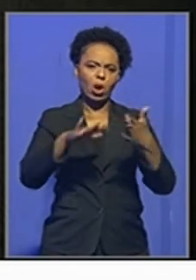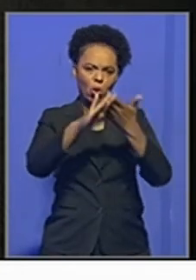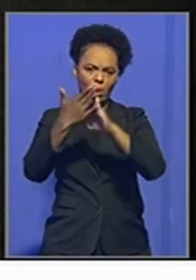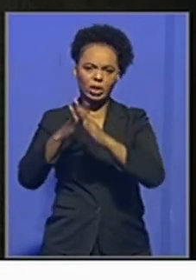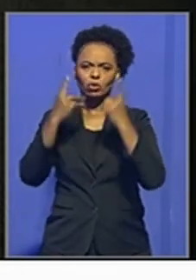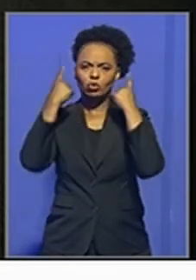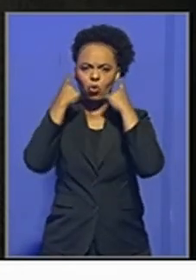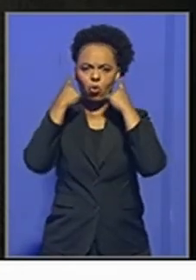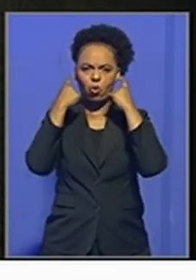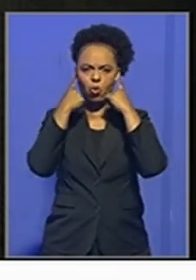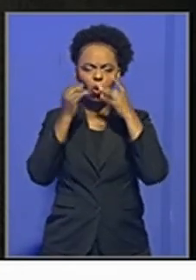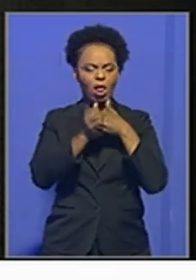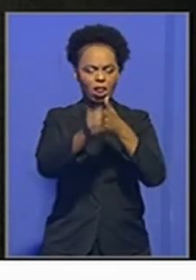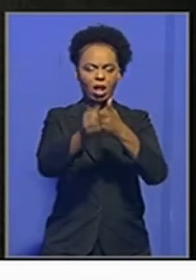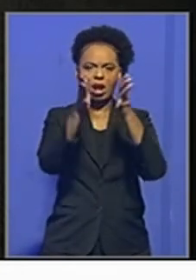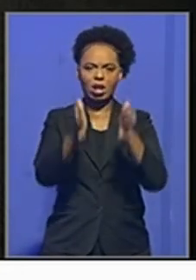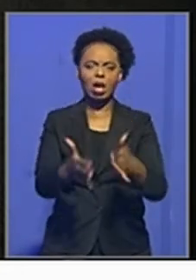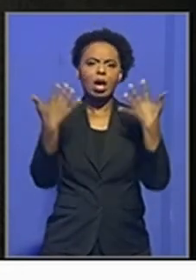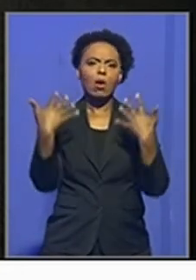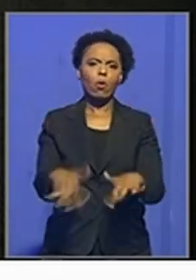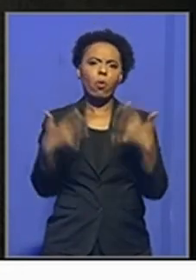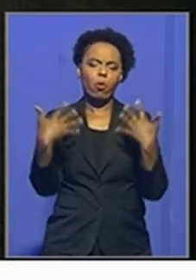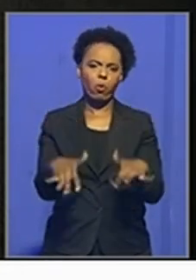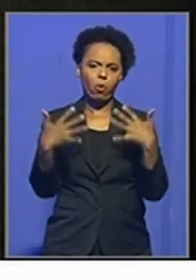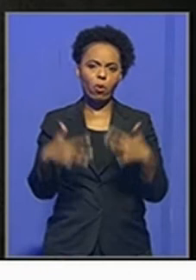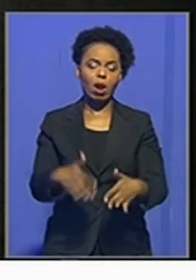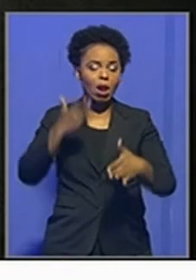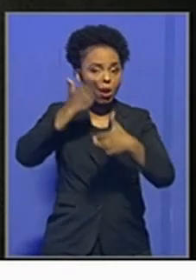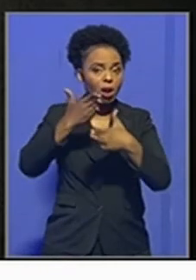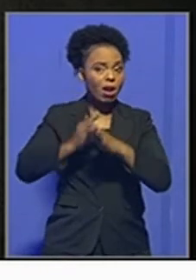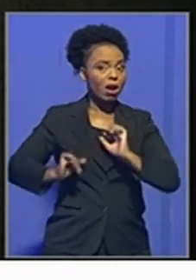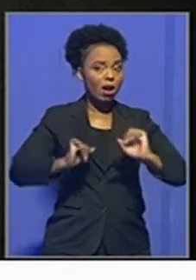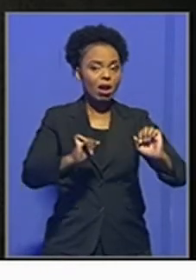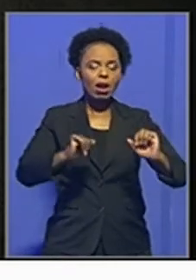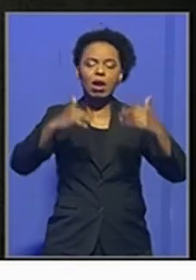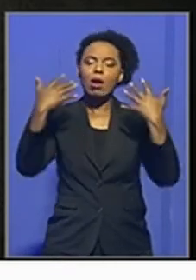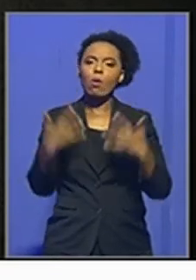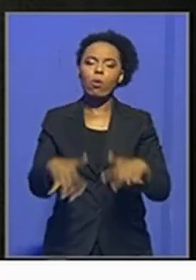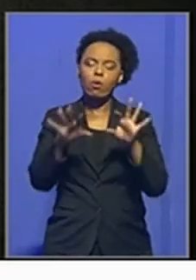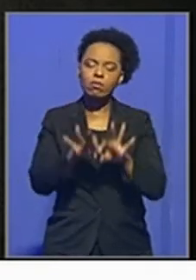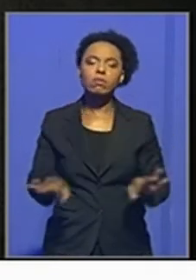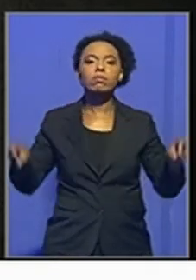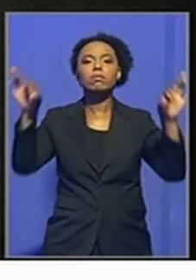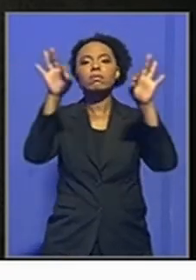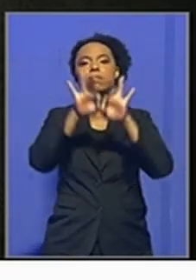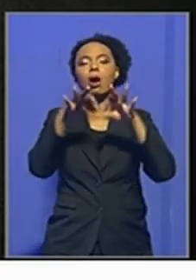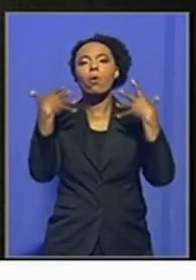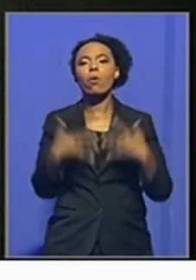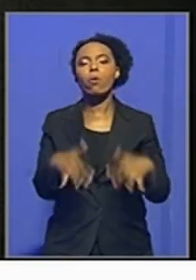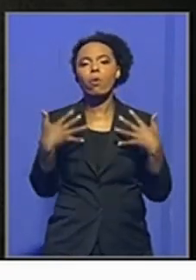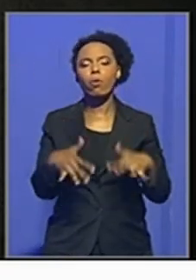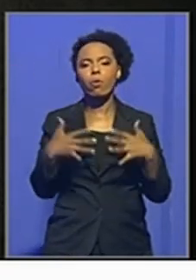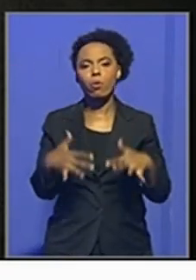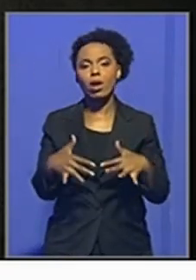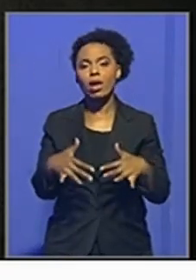is leaving very big shoes that we hope will be filled soon, so that the